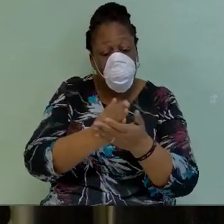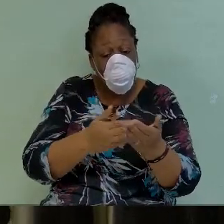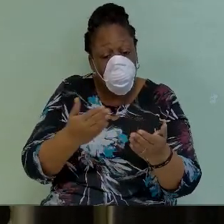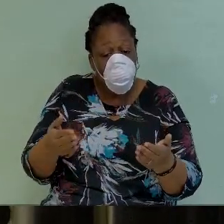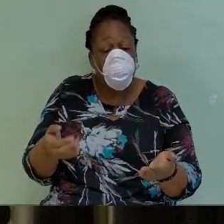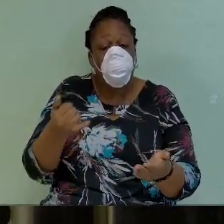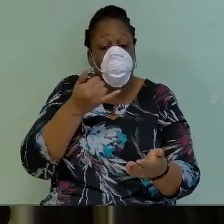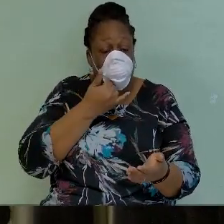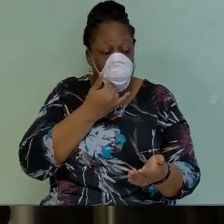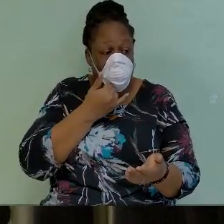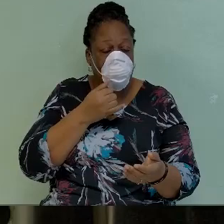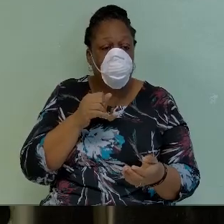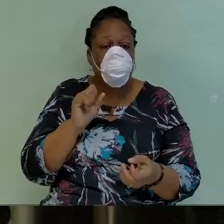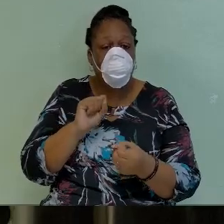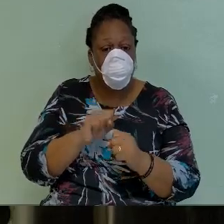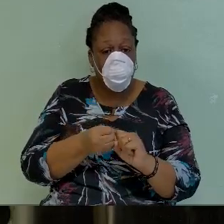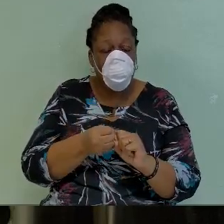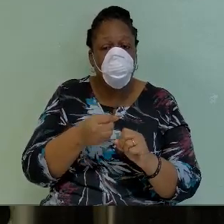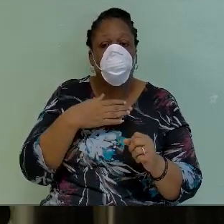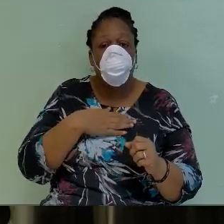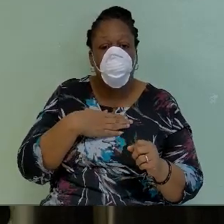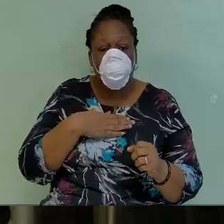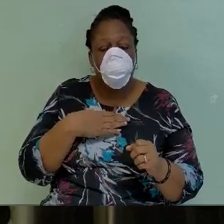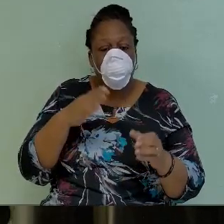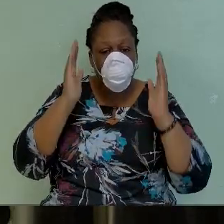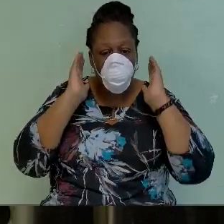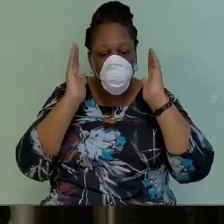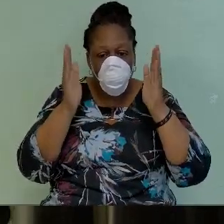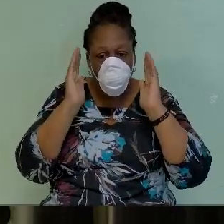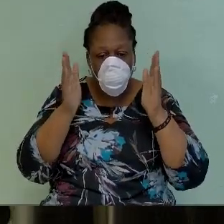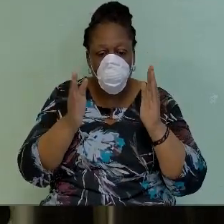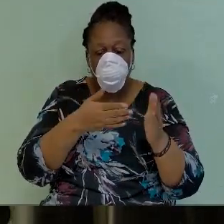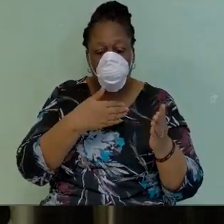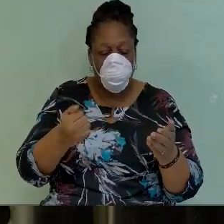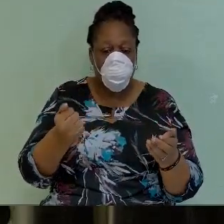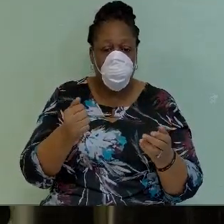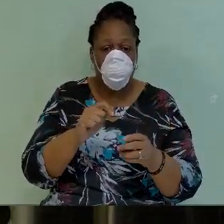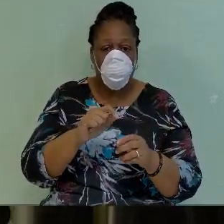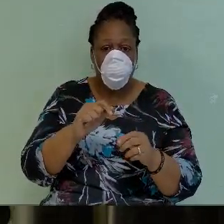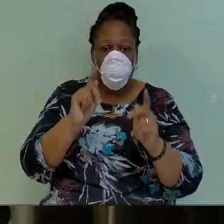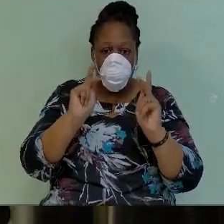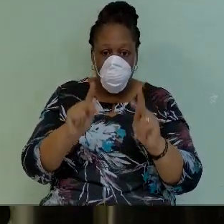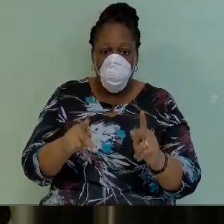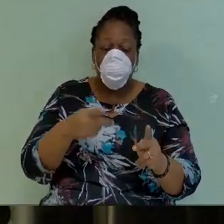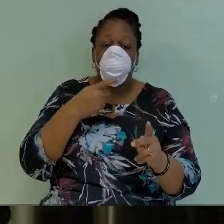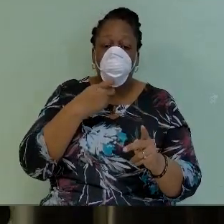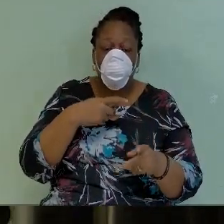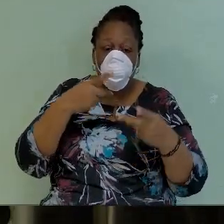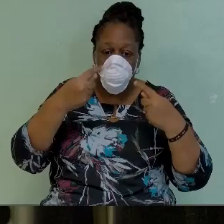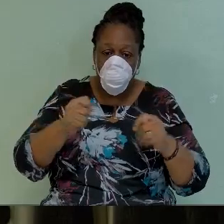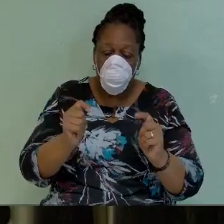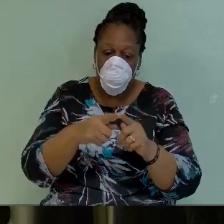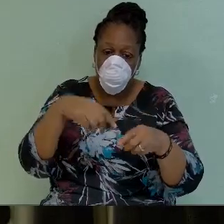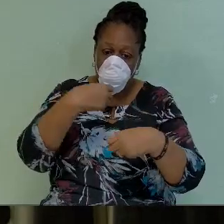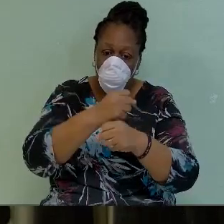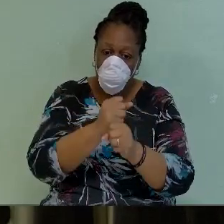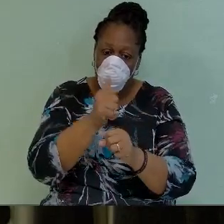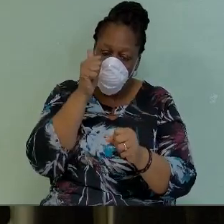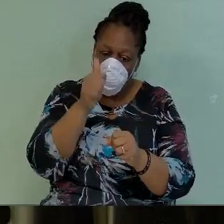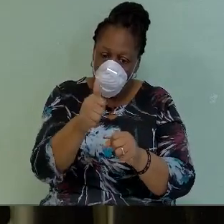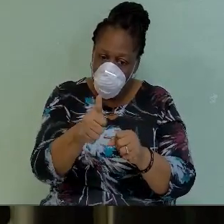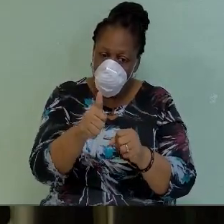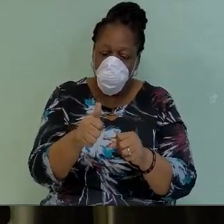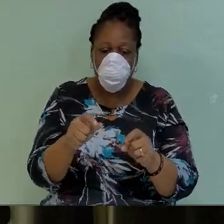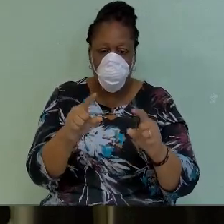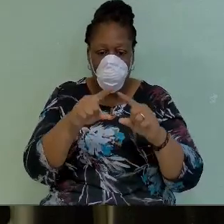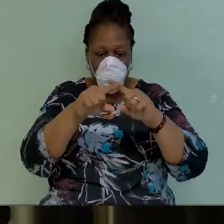because we know everybody's under stress and you're trying to meet a great demand, and you might be falling short of